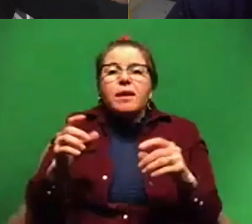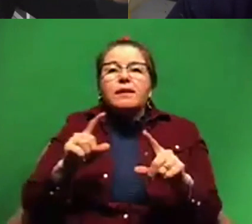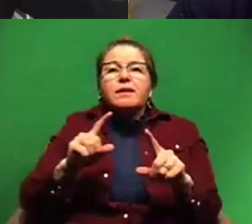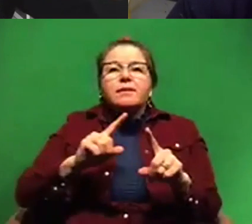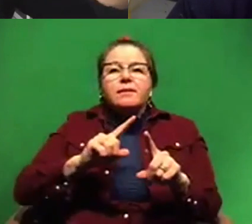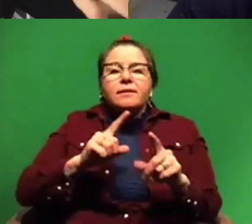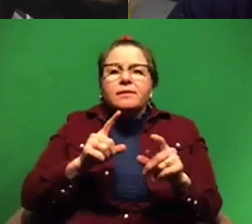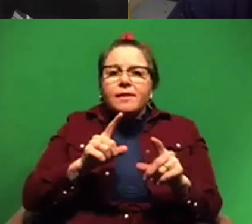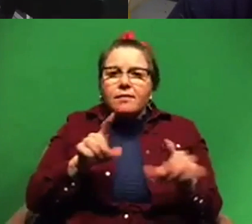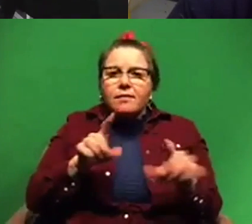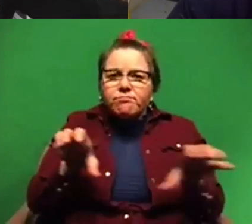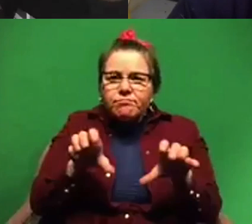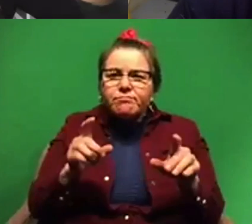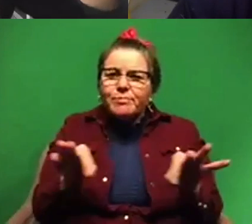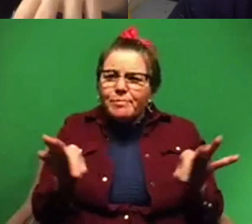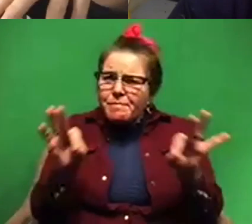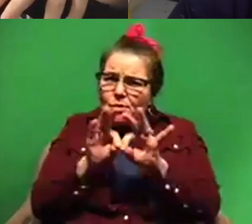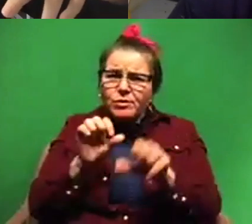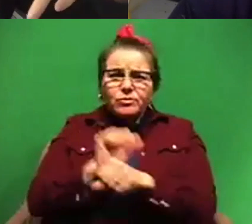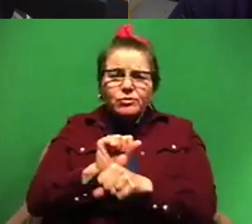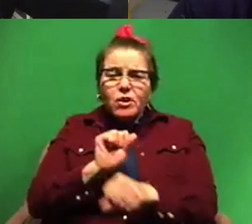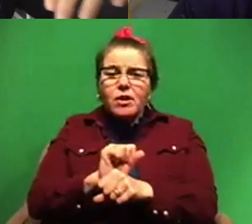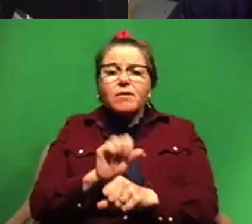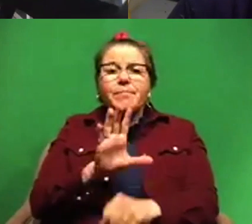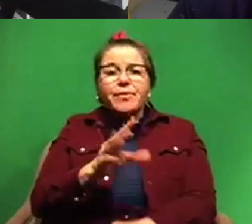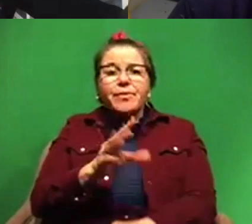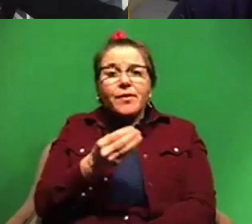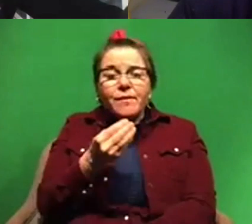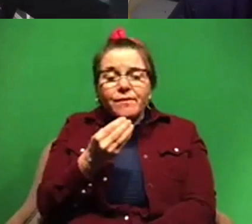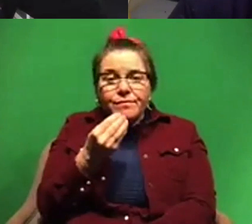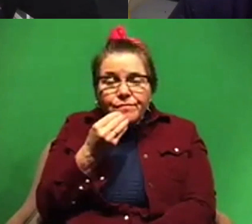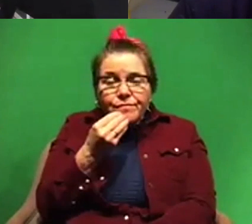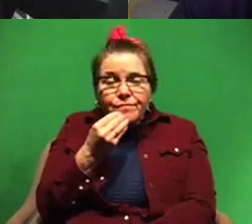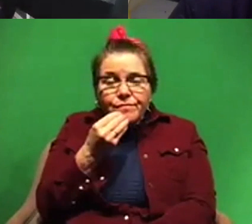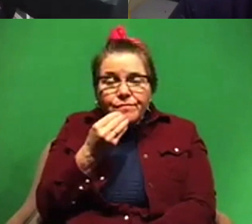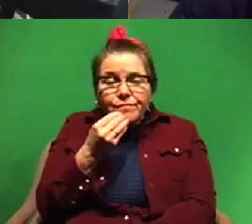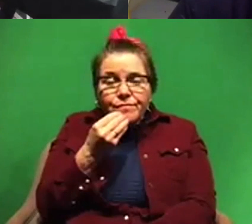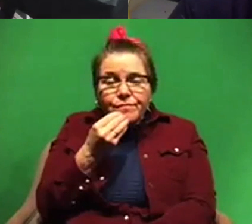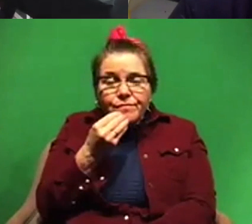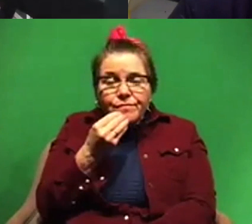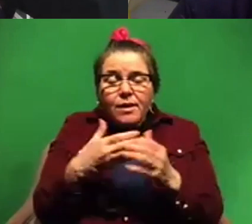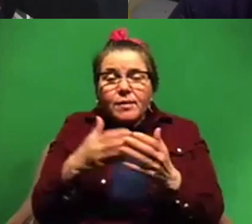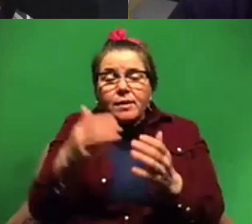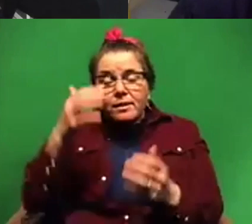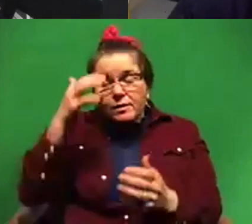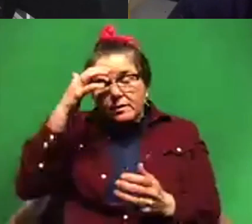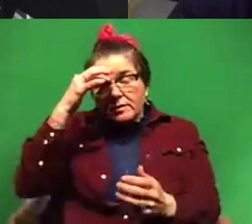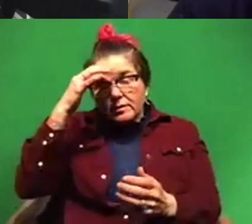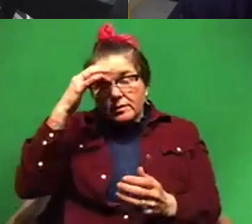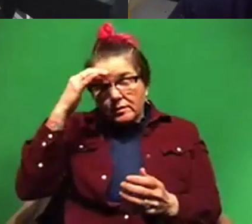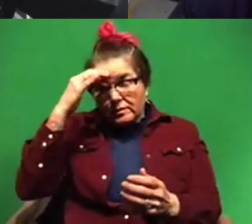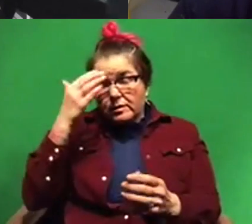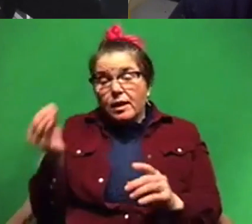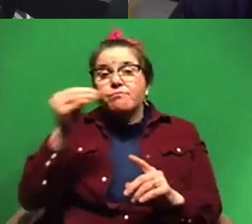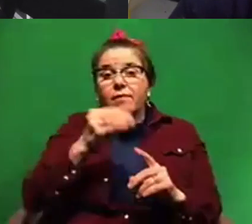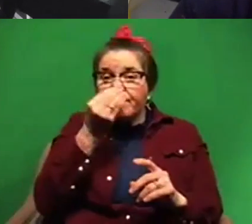important jobs. Like, their food, they're breaking down stuff, they're pollinating like most of the food we eat. It's